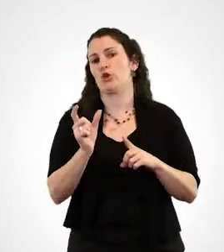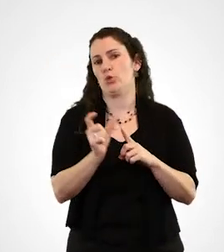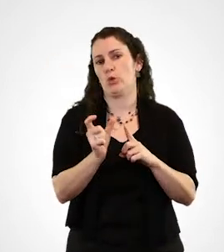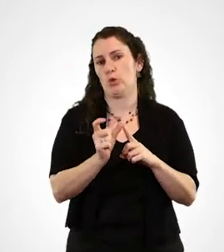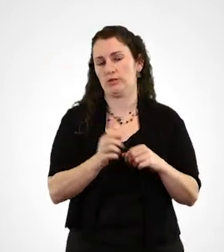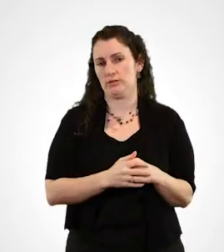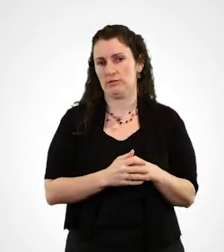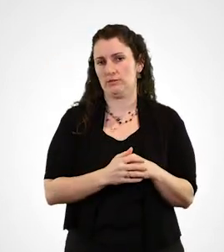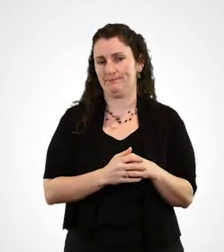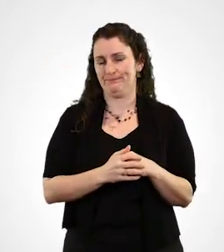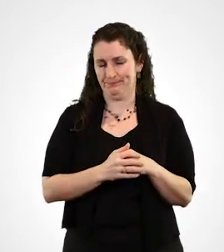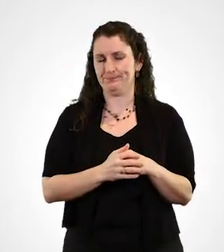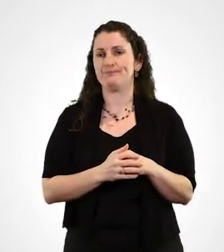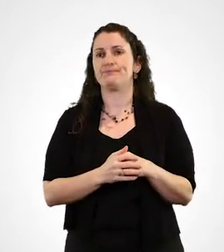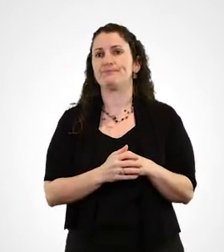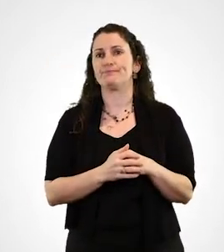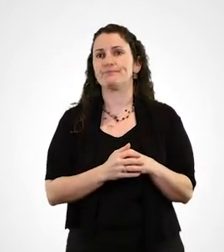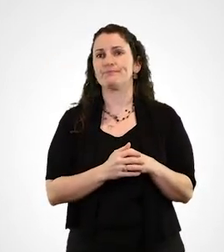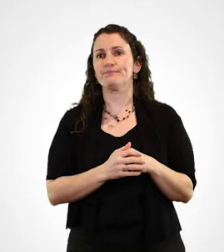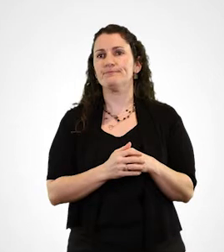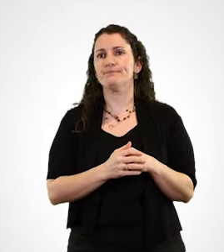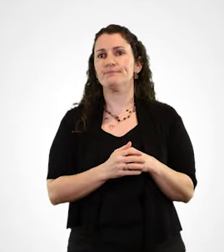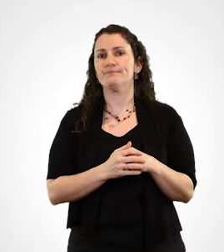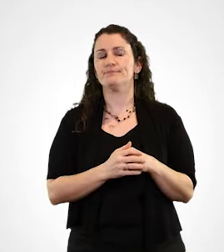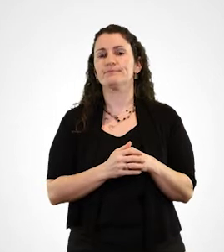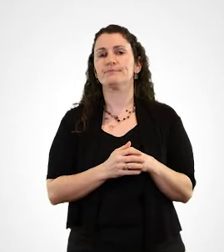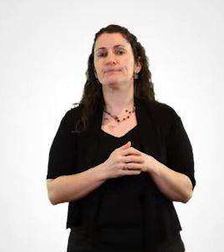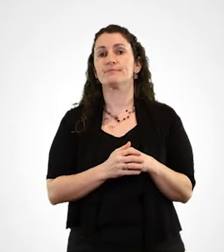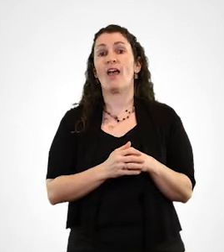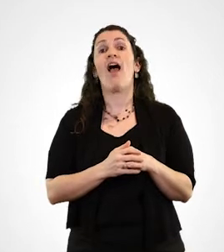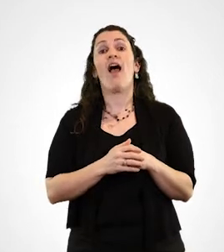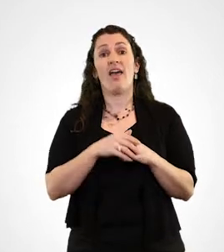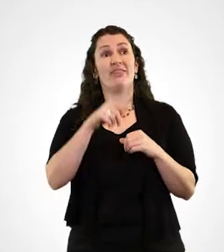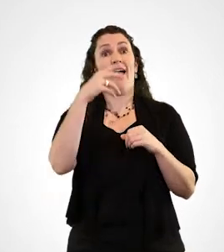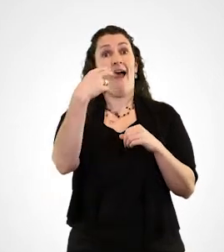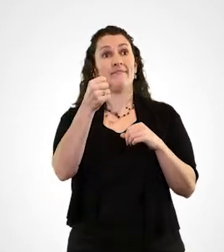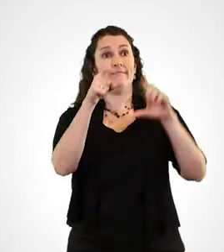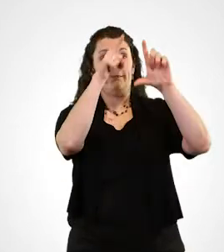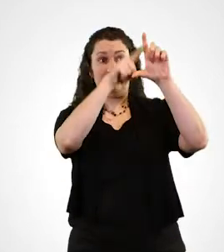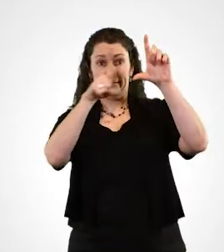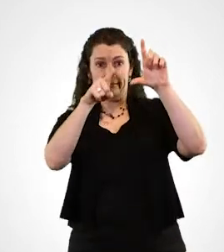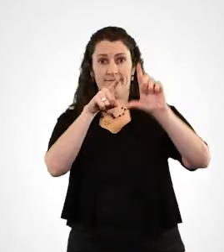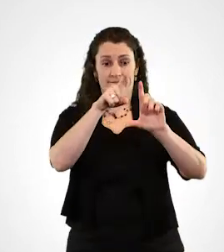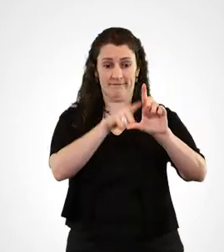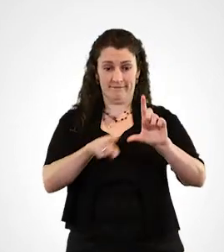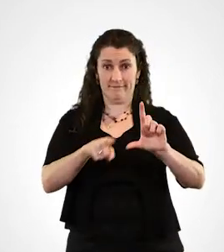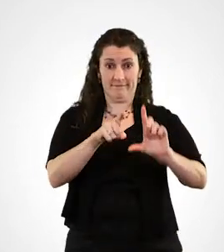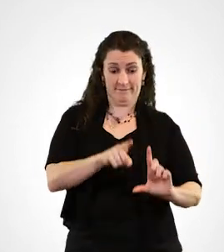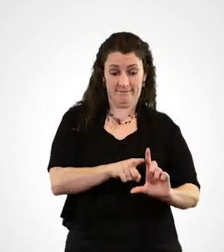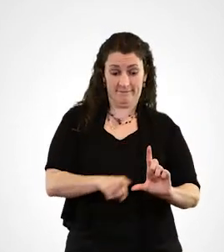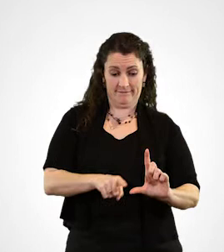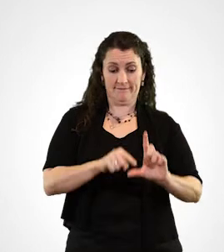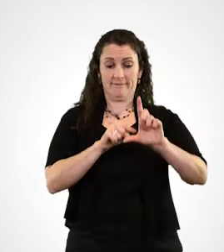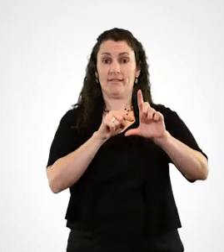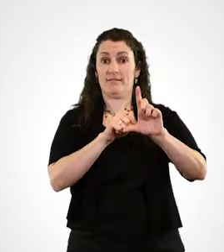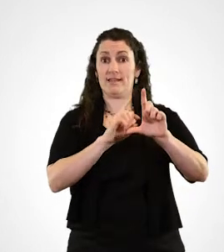for the words in isolation. And the graph, the vertical axis, goes from 0 to 8 because